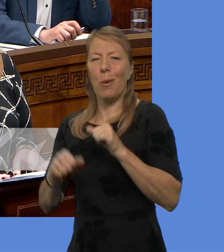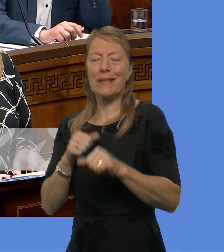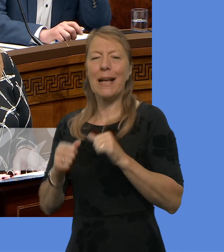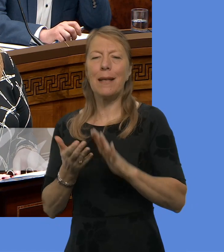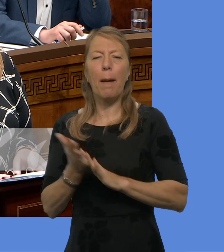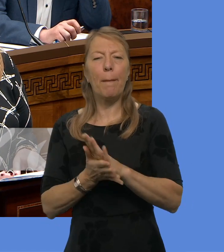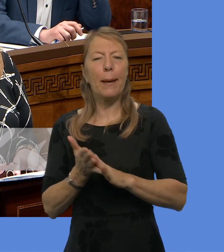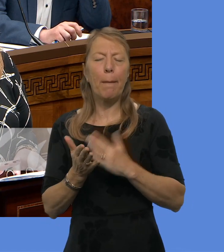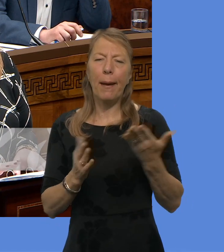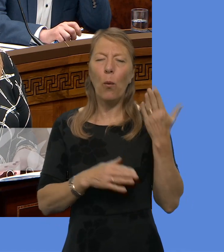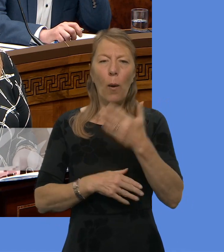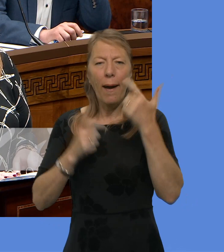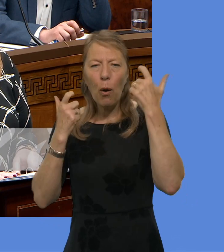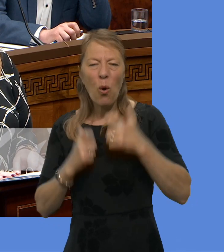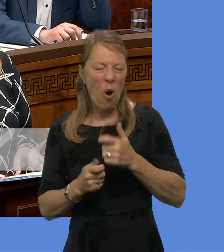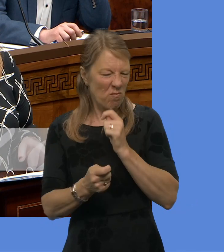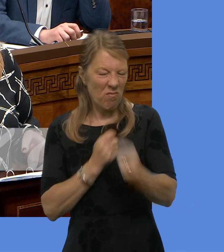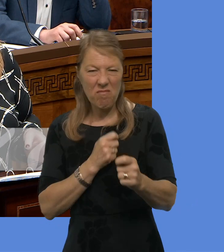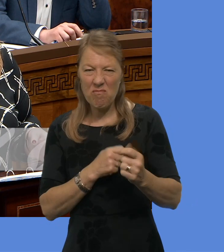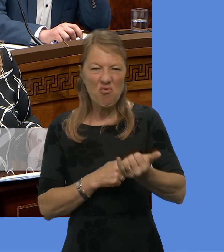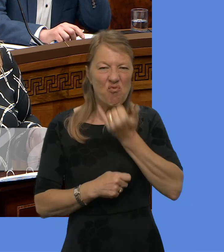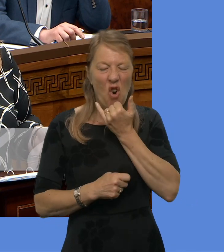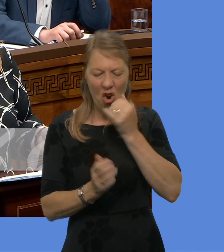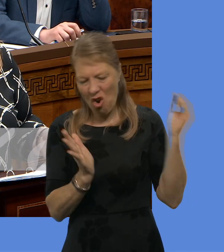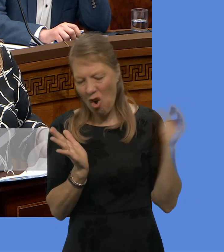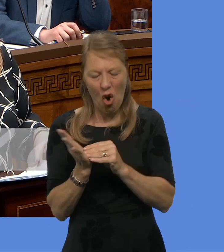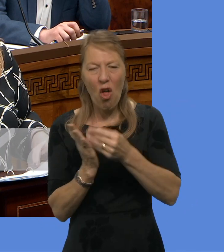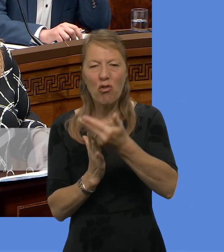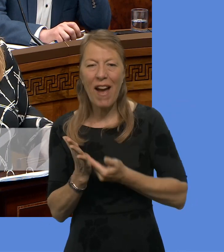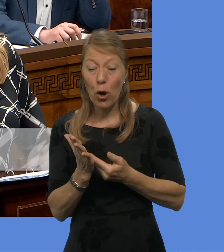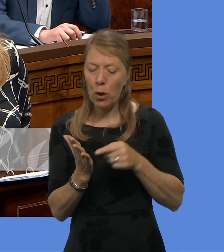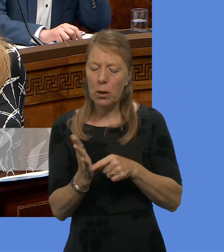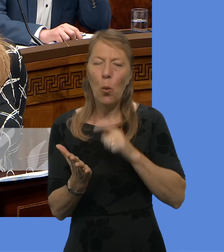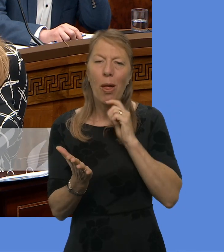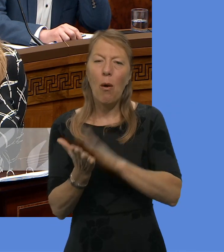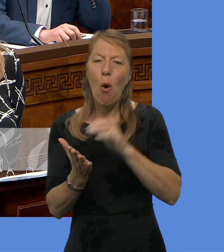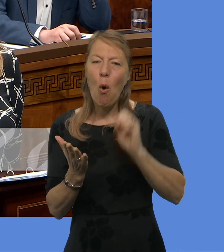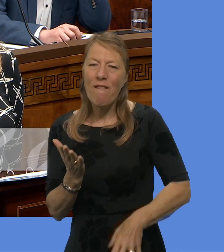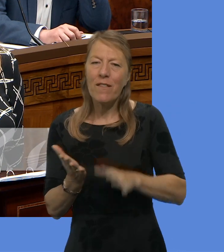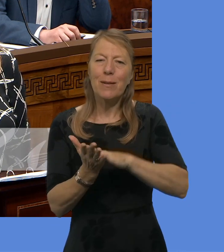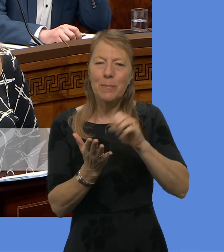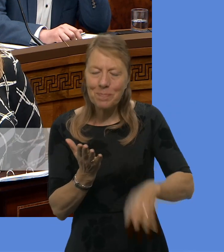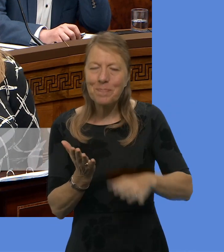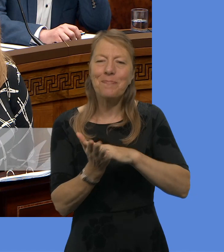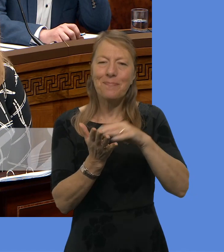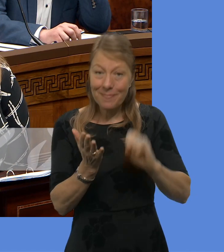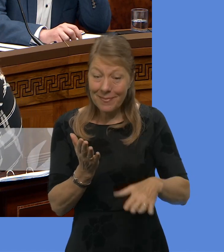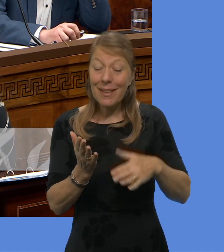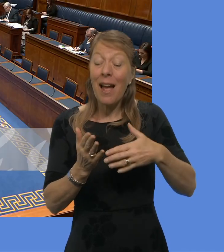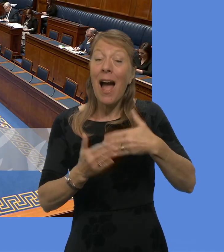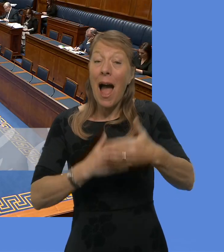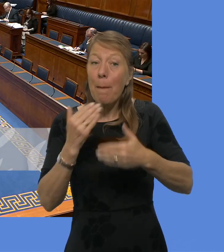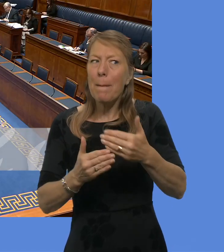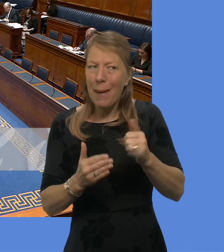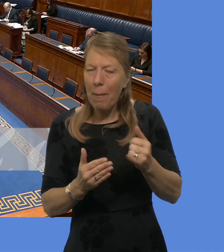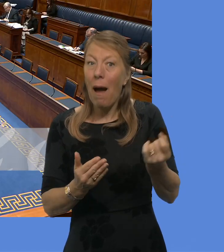UK legislation, and it hopefully means that will be a swifter process and perhaps more people will come forward, but to the best of our knowledge, 26.